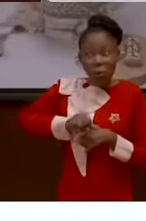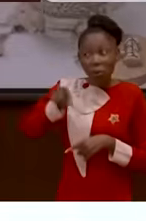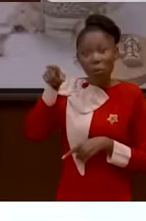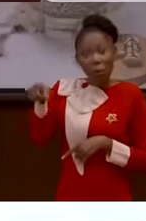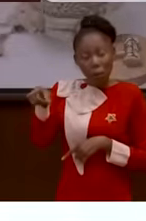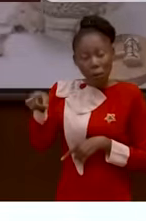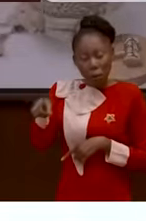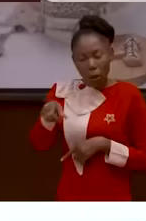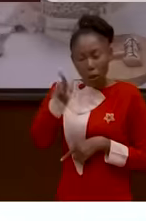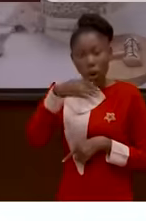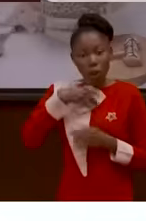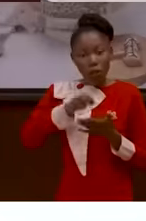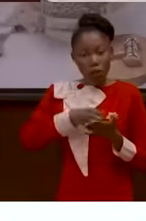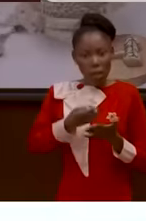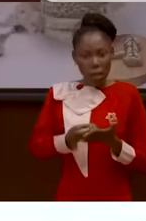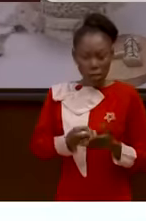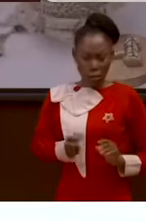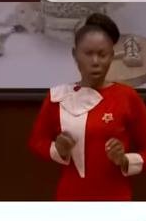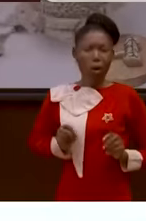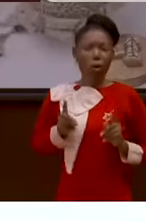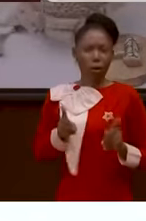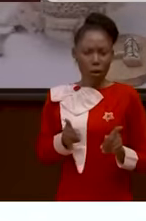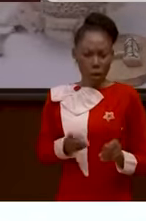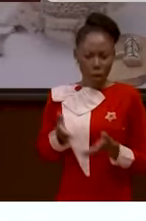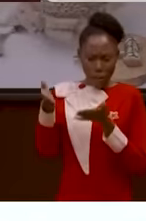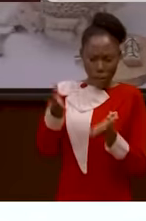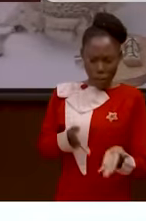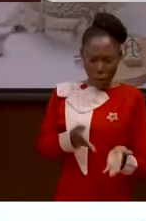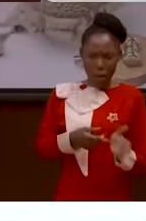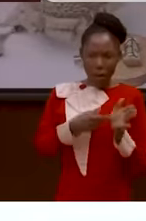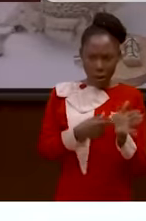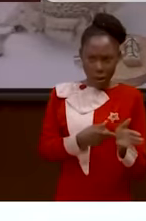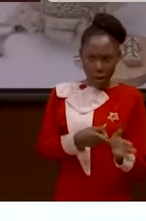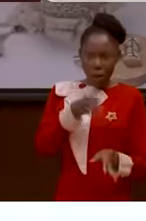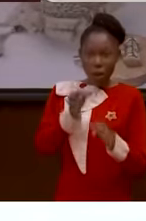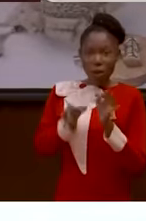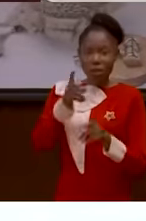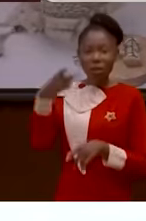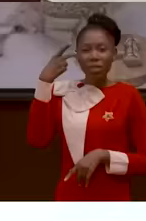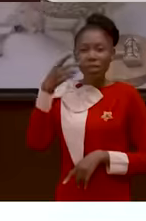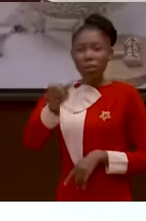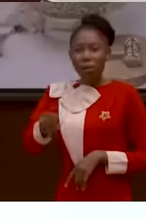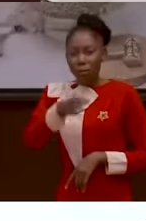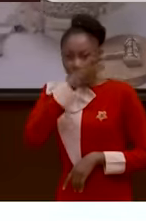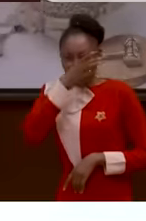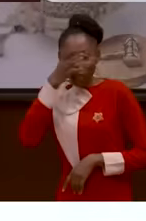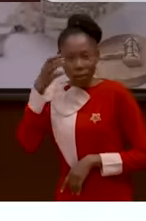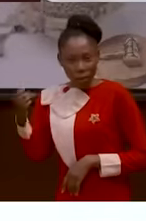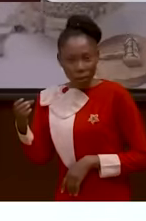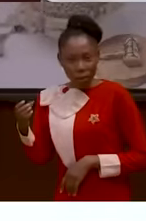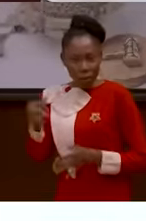up, go ahead. Because what the law says, if you see a crime being committed and you do not report